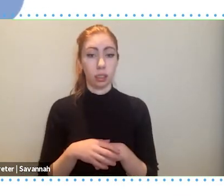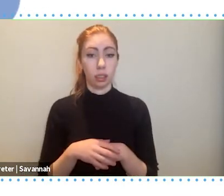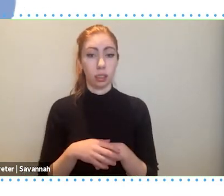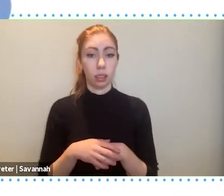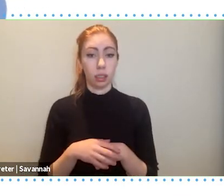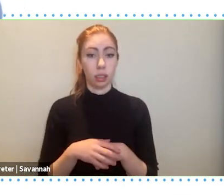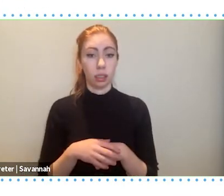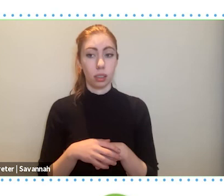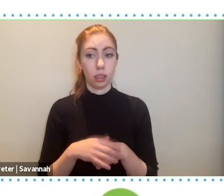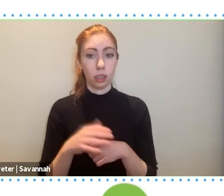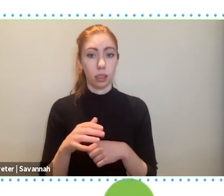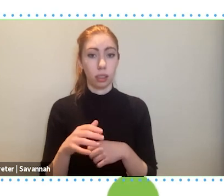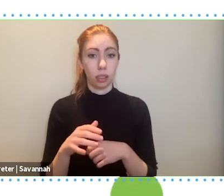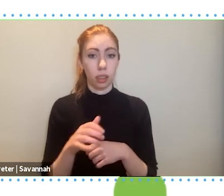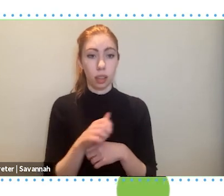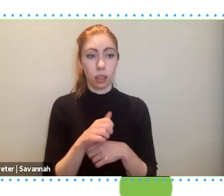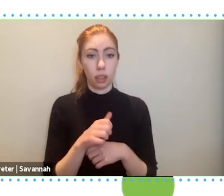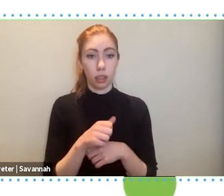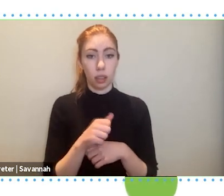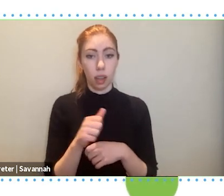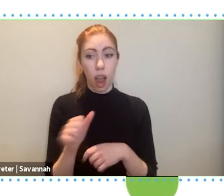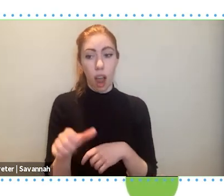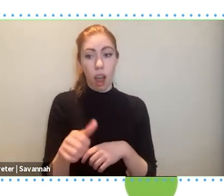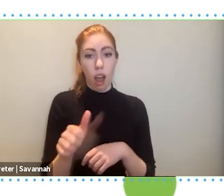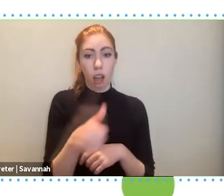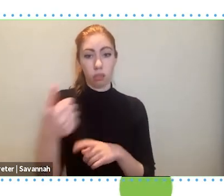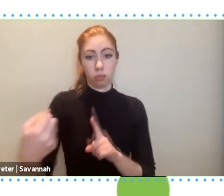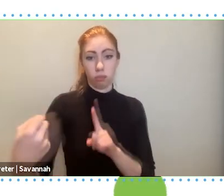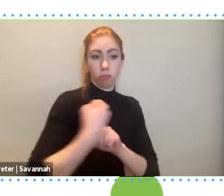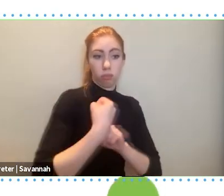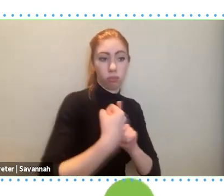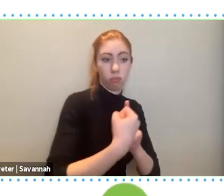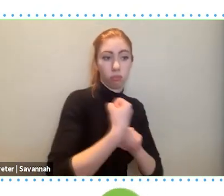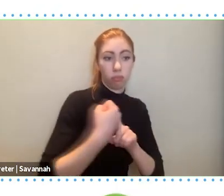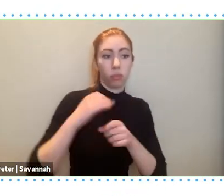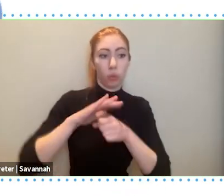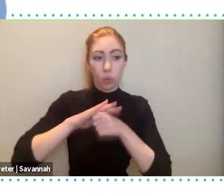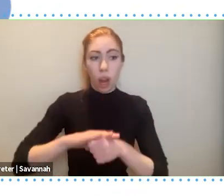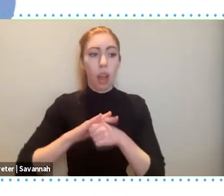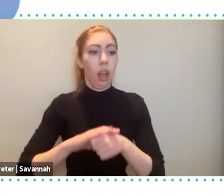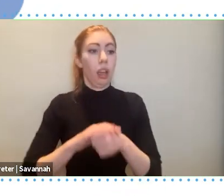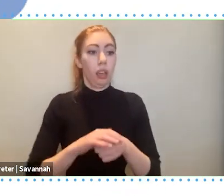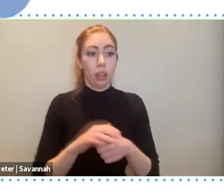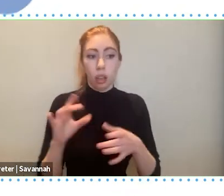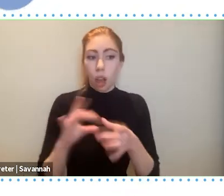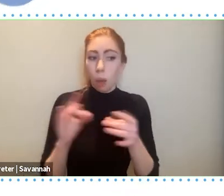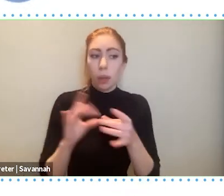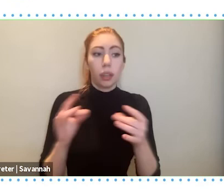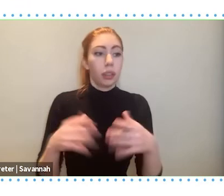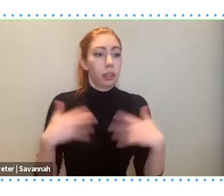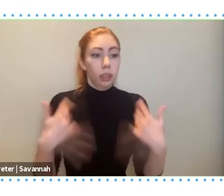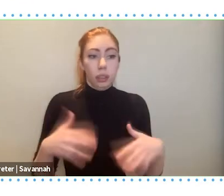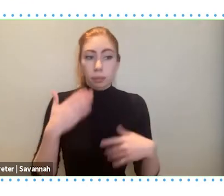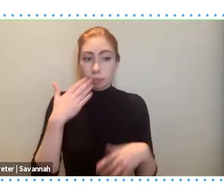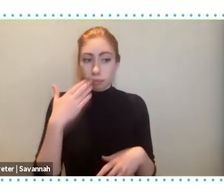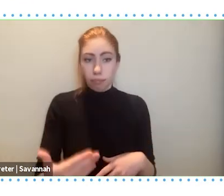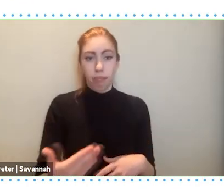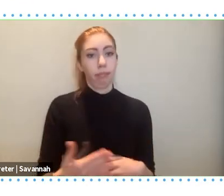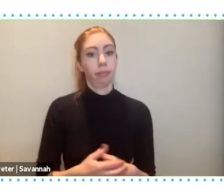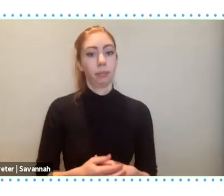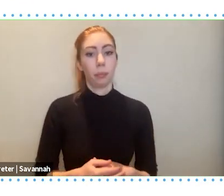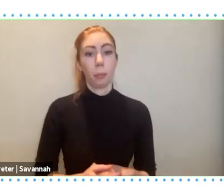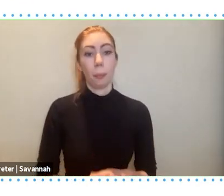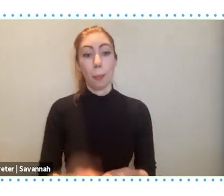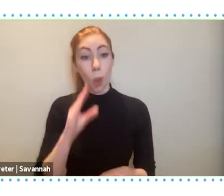on organizations. So those comments are appreciated as well. Thanks as well to our superb moderator,